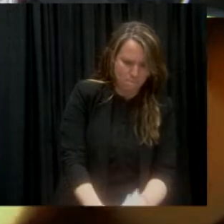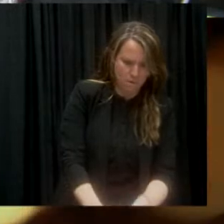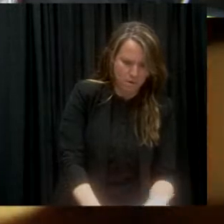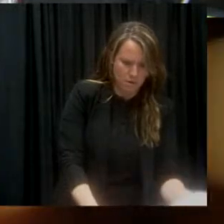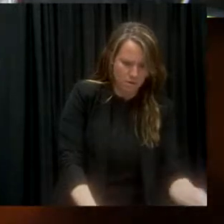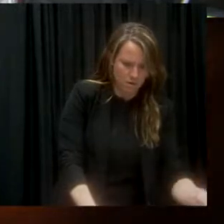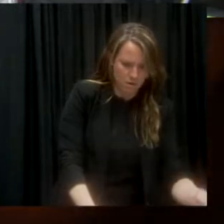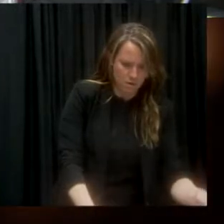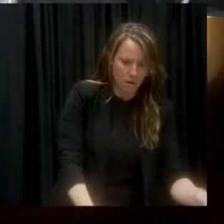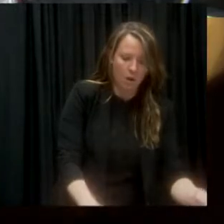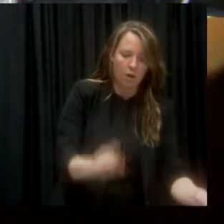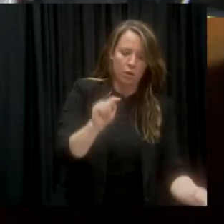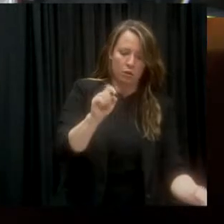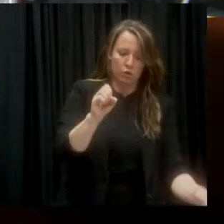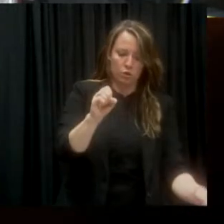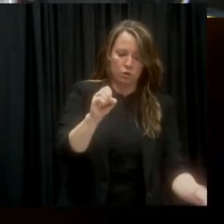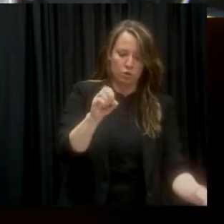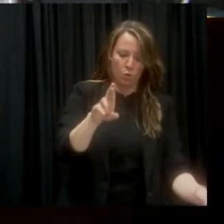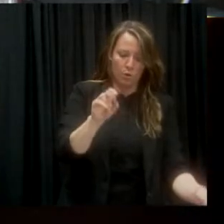Lipano Palu.